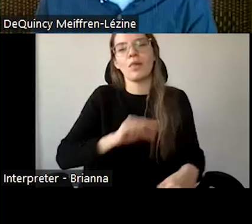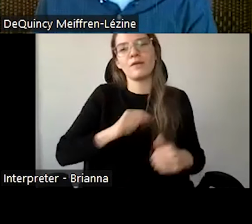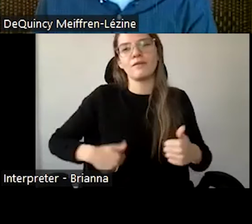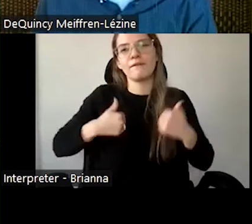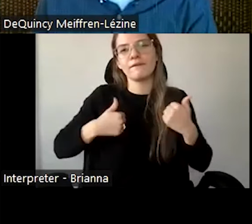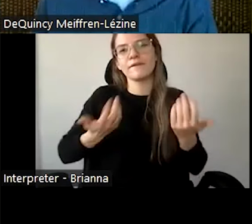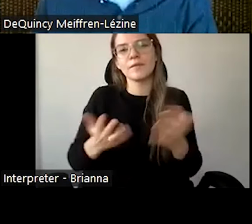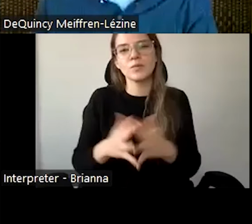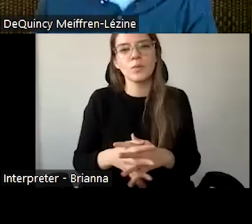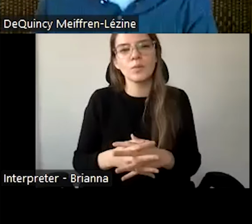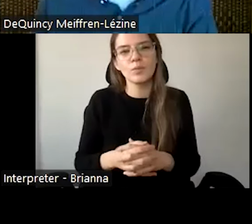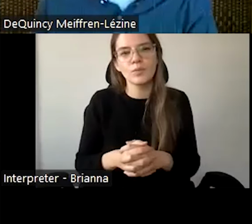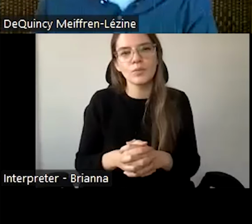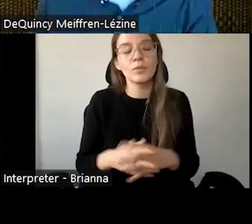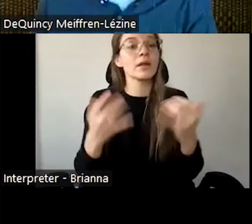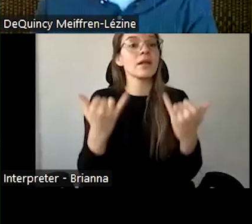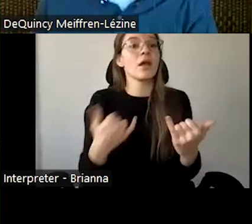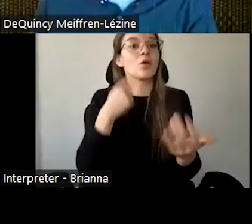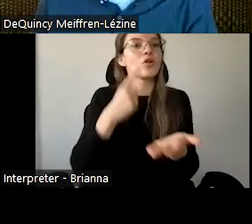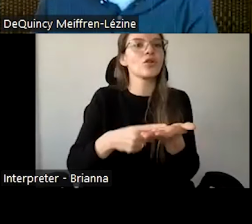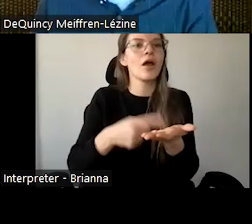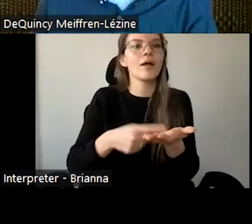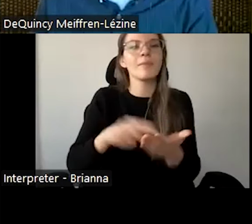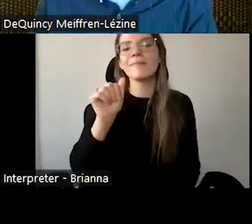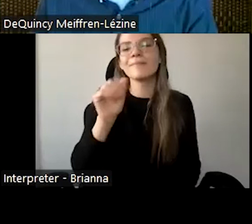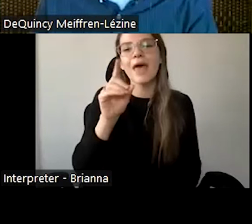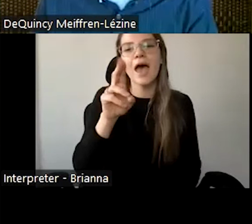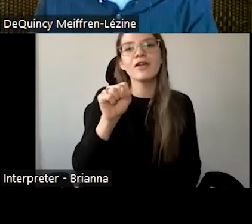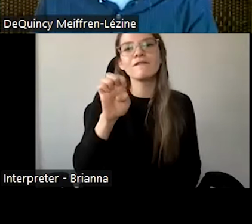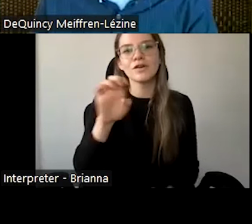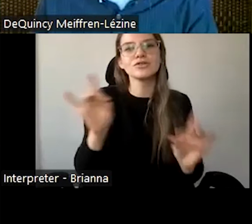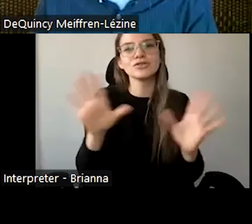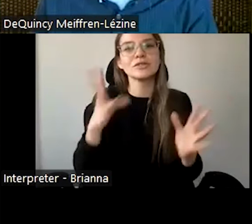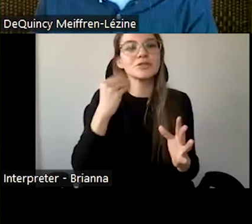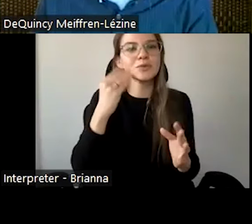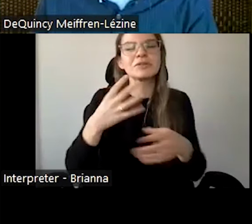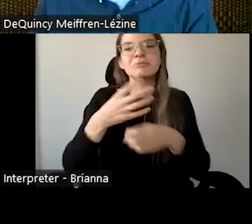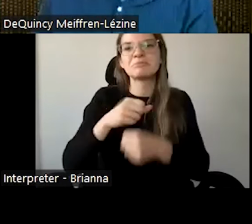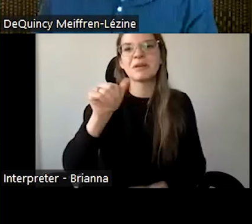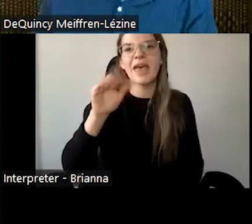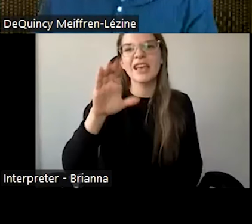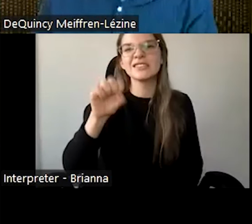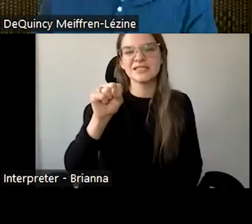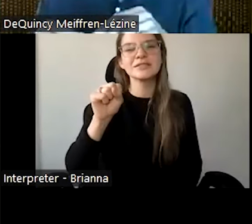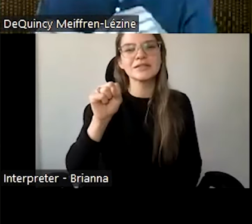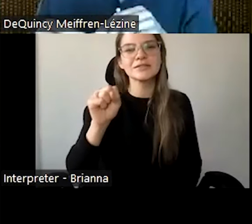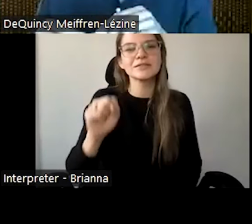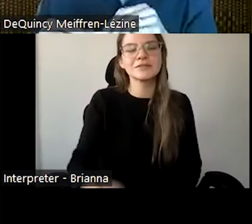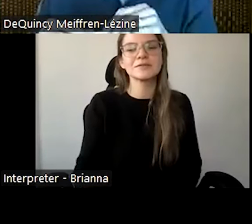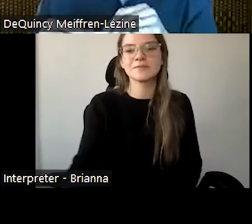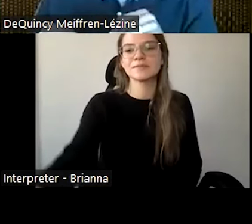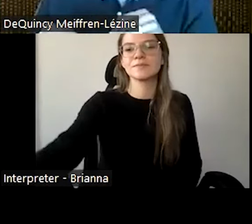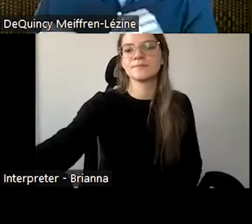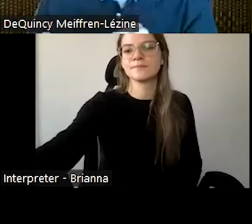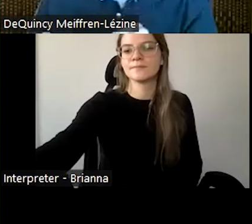Let's talk some as well about adverse experiences or ACEs. And I had